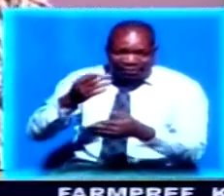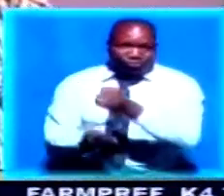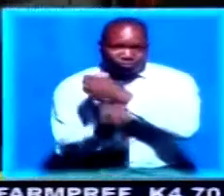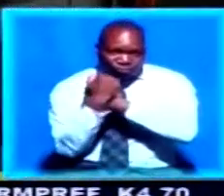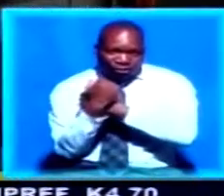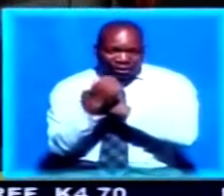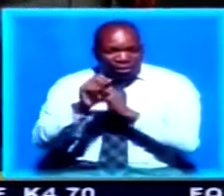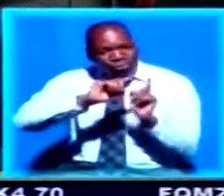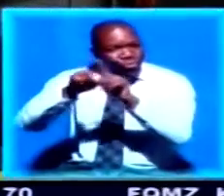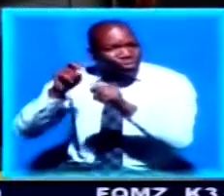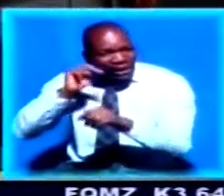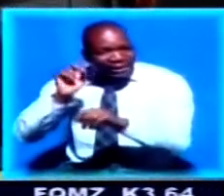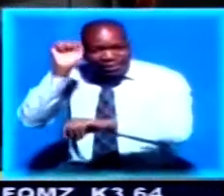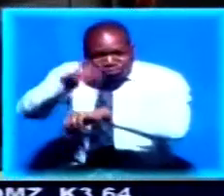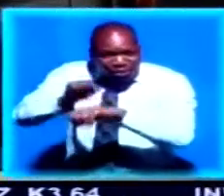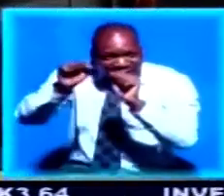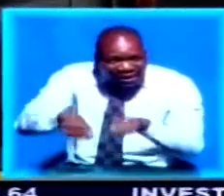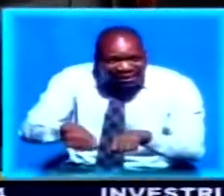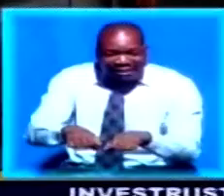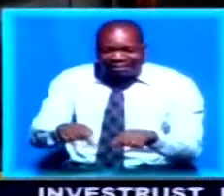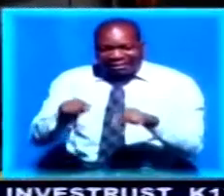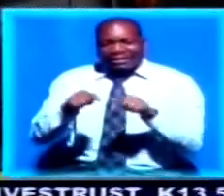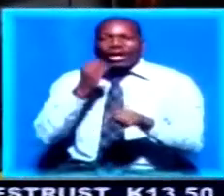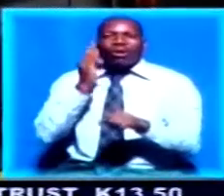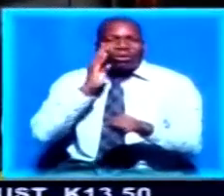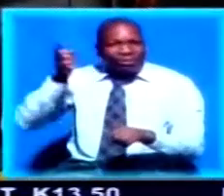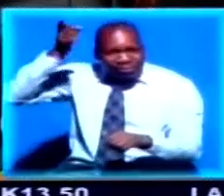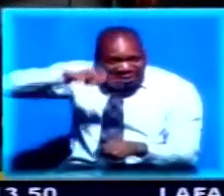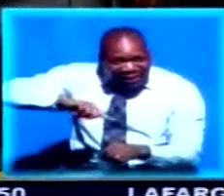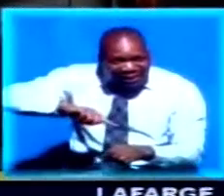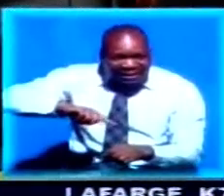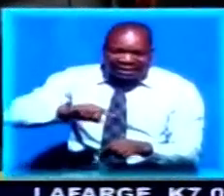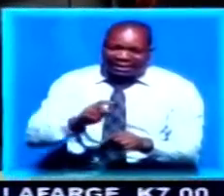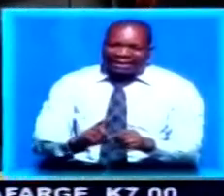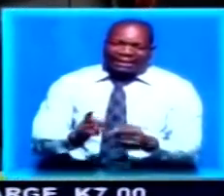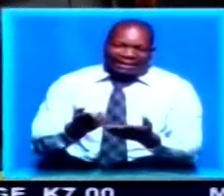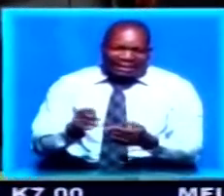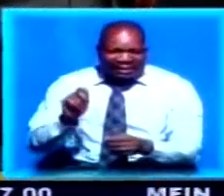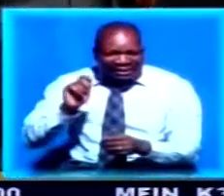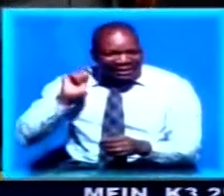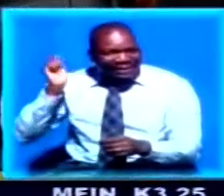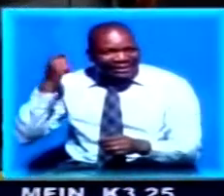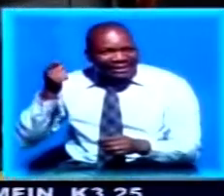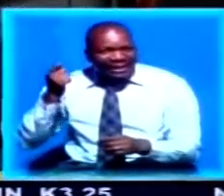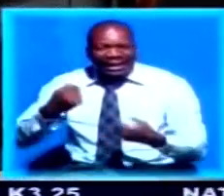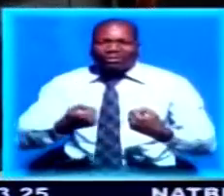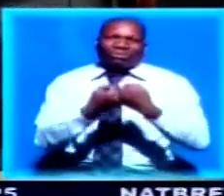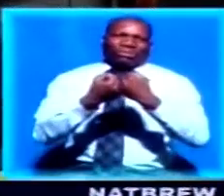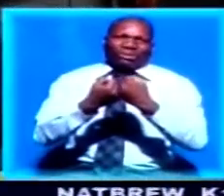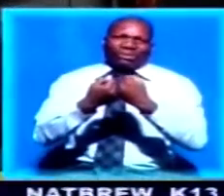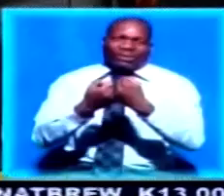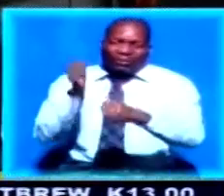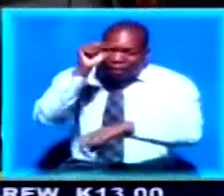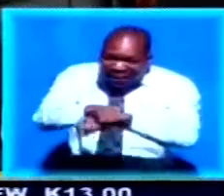failing to win games at home, and you are drawing games against Kenya. How do you then hope to beat big teams like Nigeria,